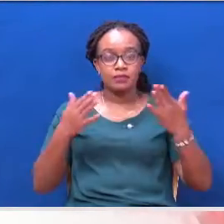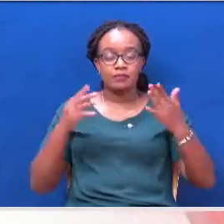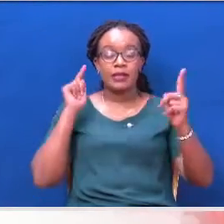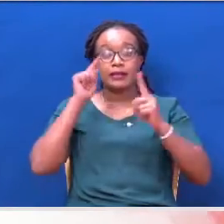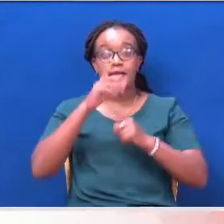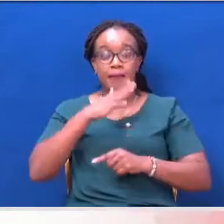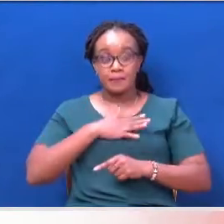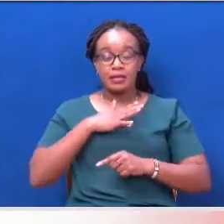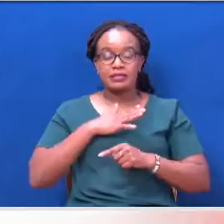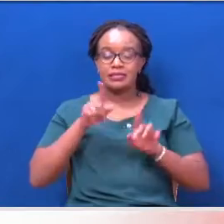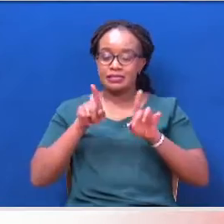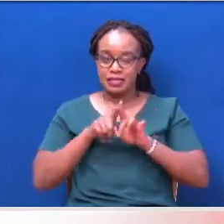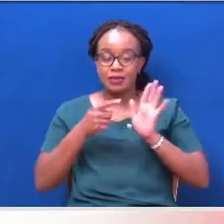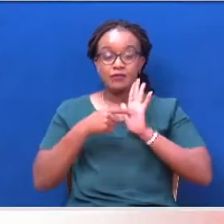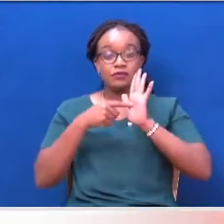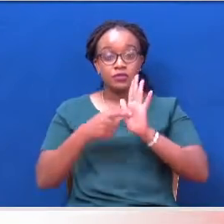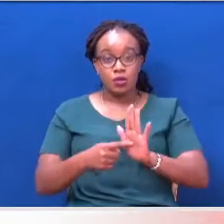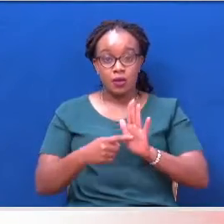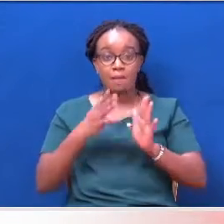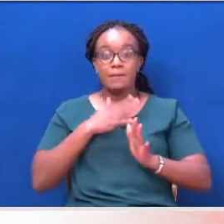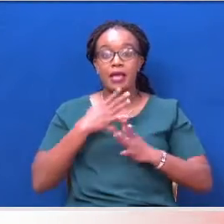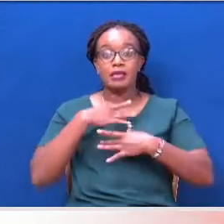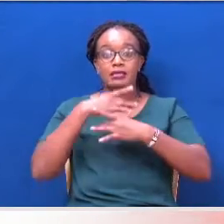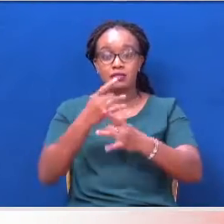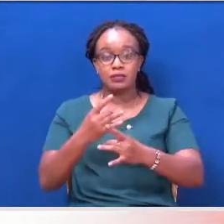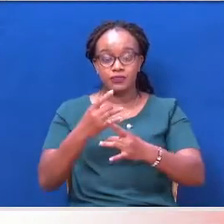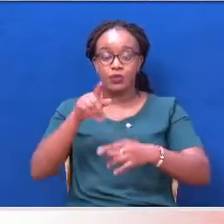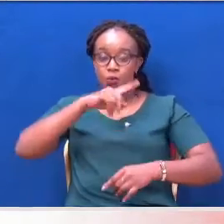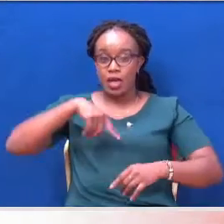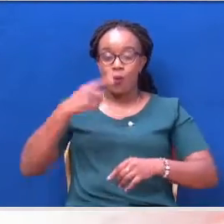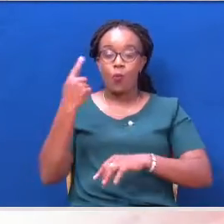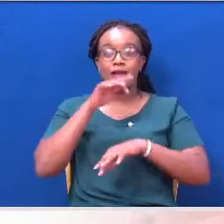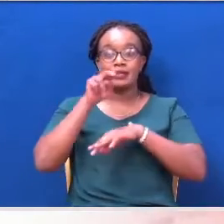I've declared my interest. We are one nation.